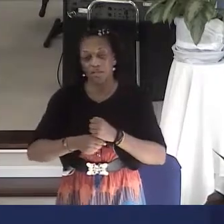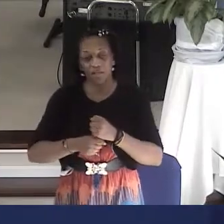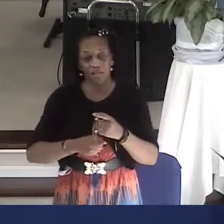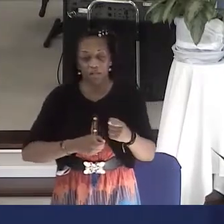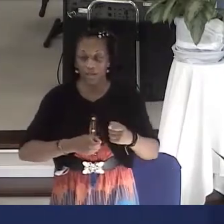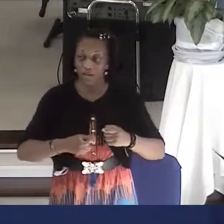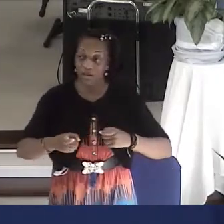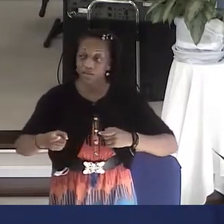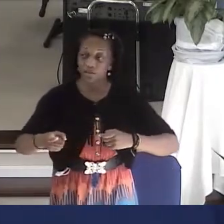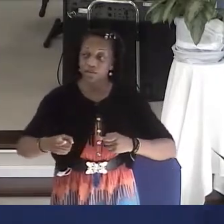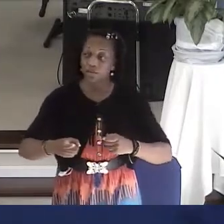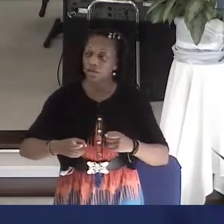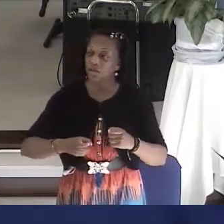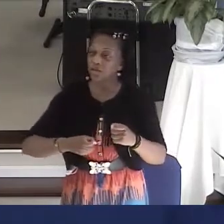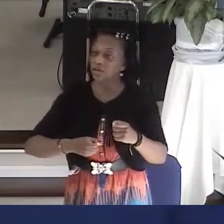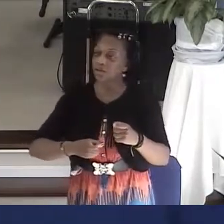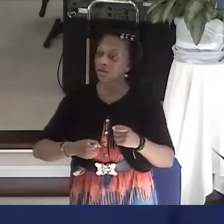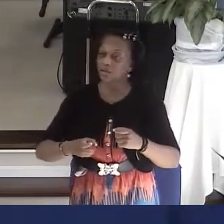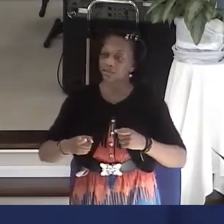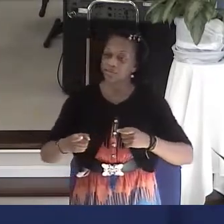Take over.